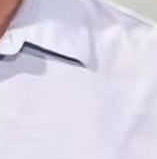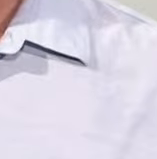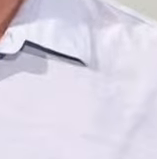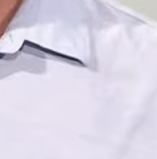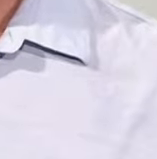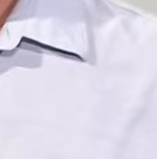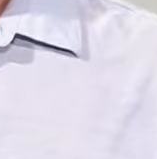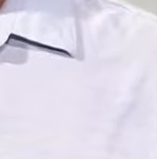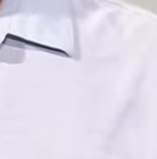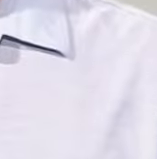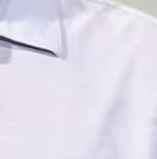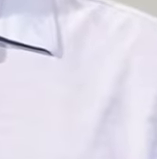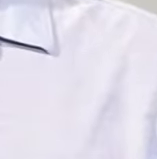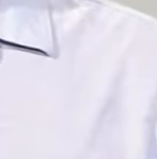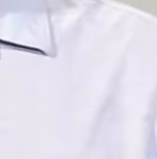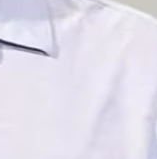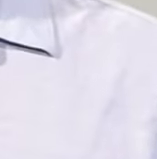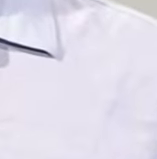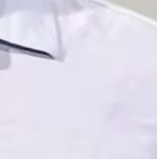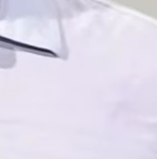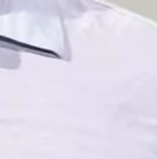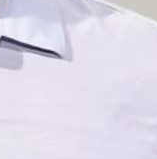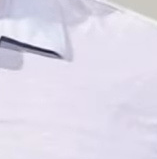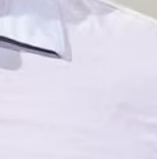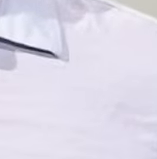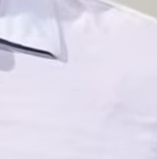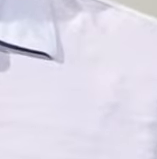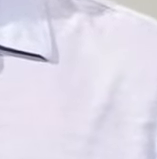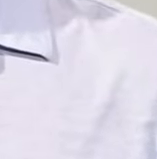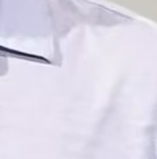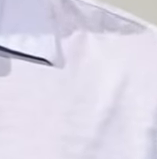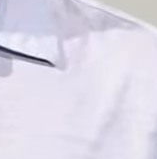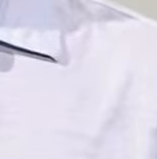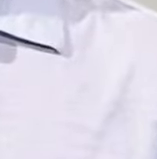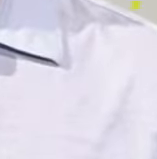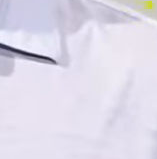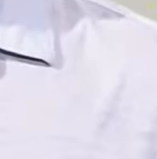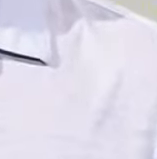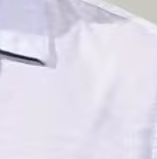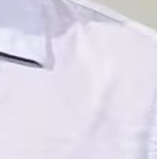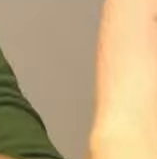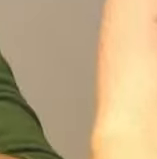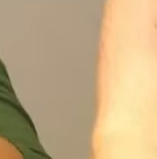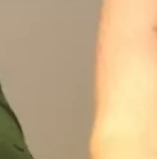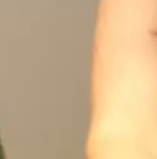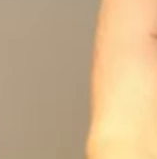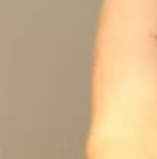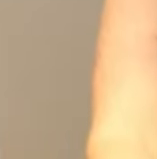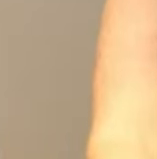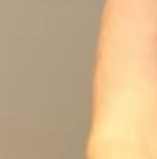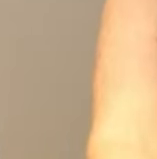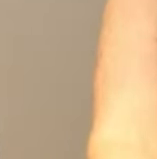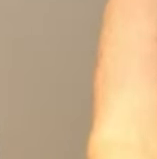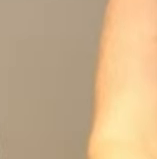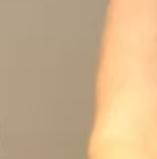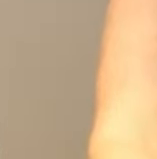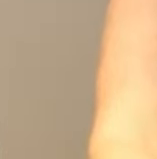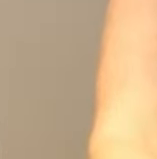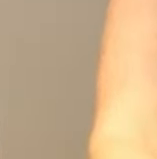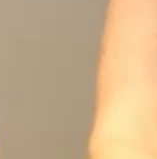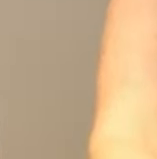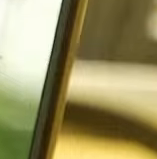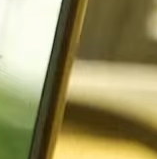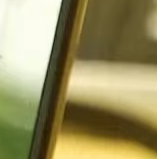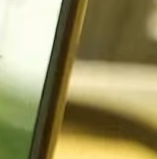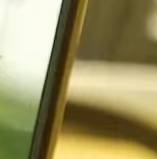DW is looking for ways to responsibly harness the potential of so-called large language models. When it comes to comment moderation